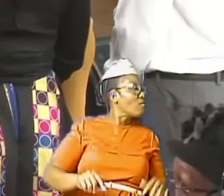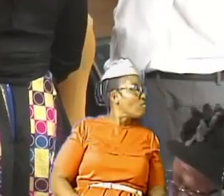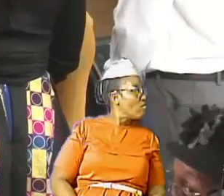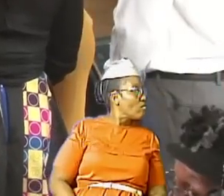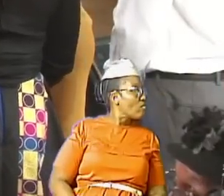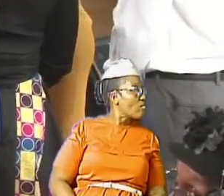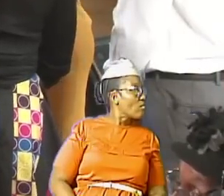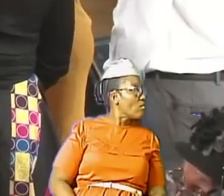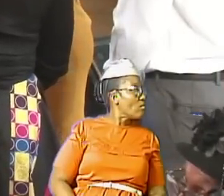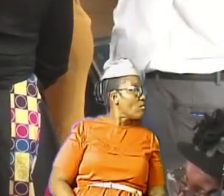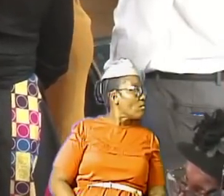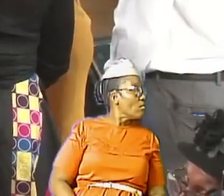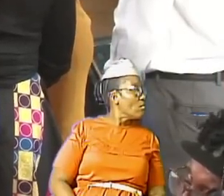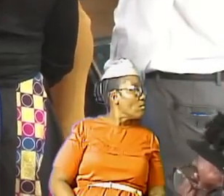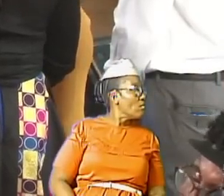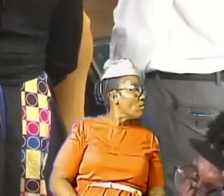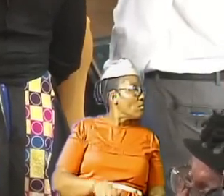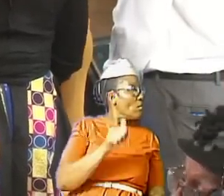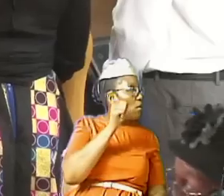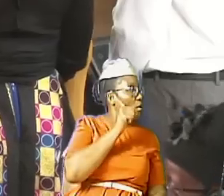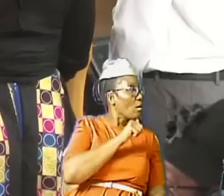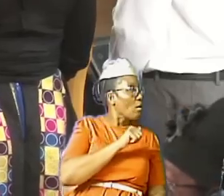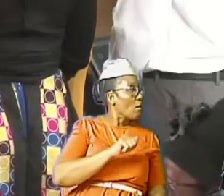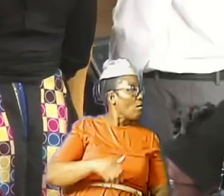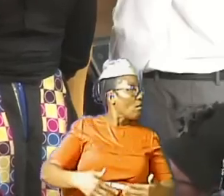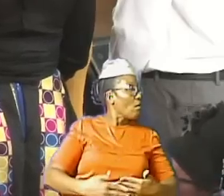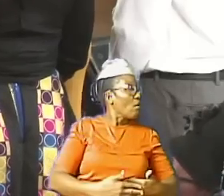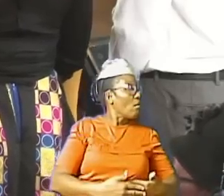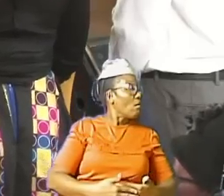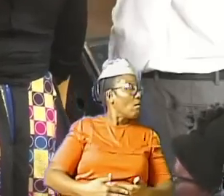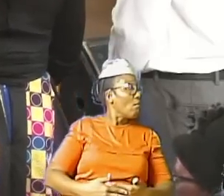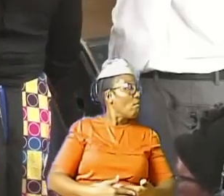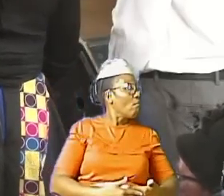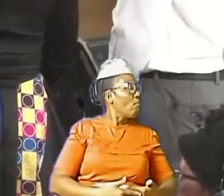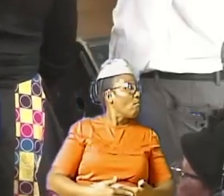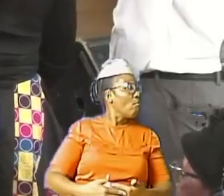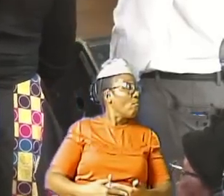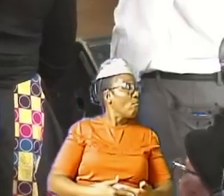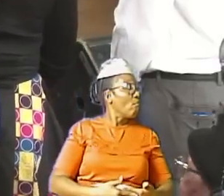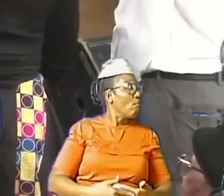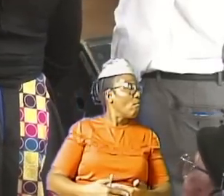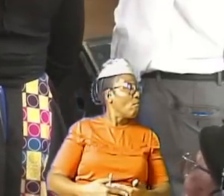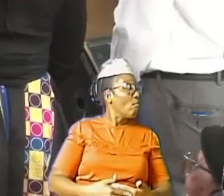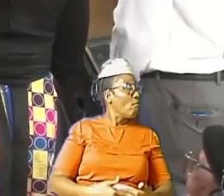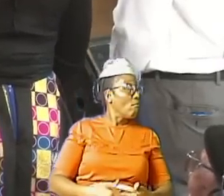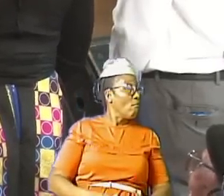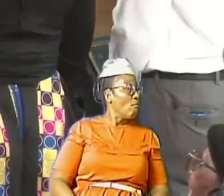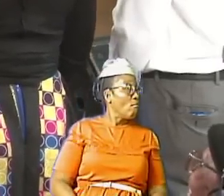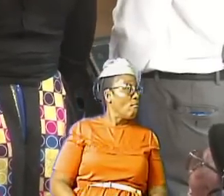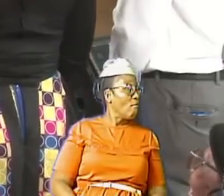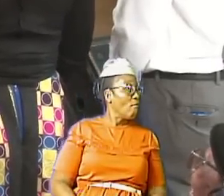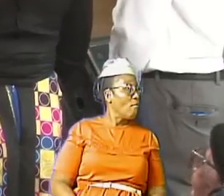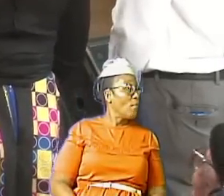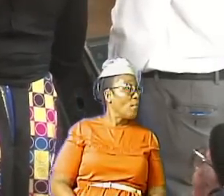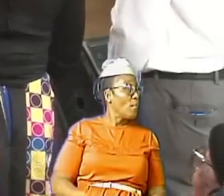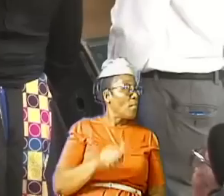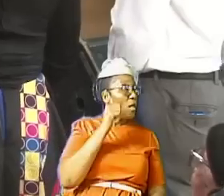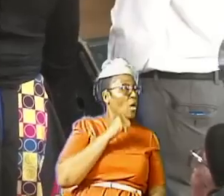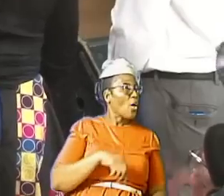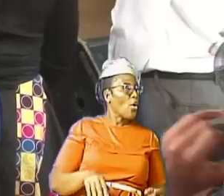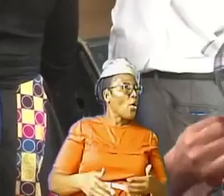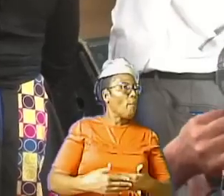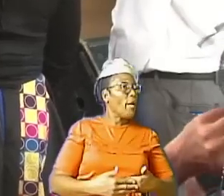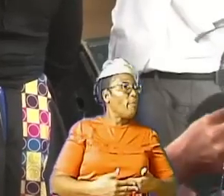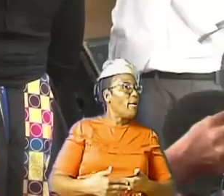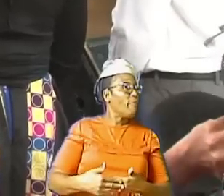Shania Amira Dickinson. What a name. Gentlemen, I'm going to ask you to just